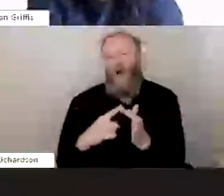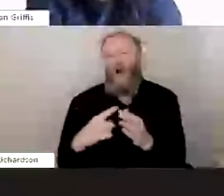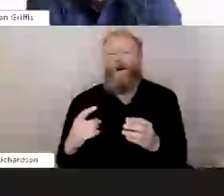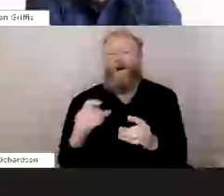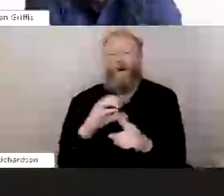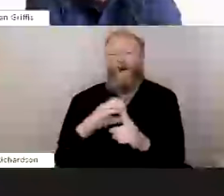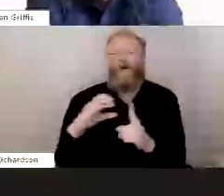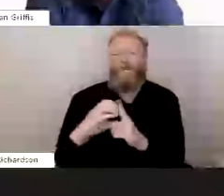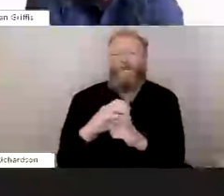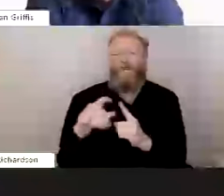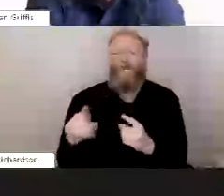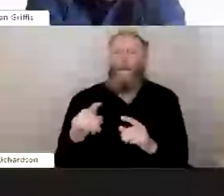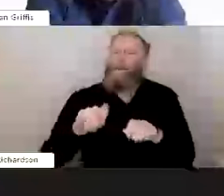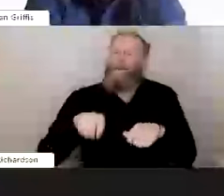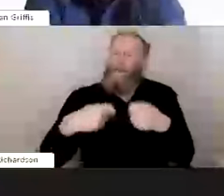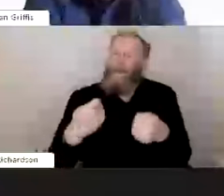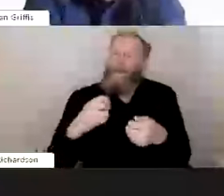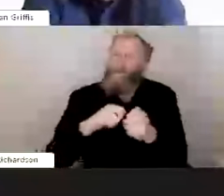this world because